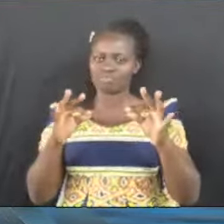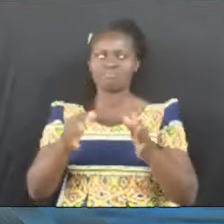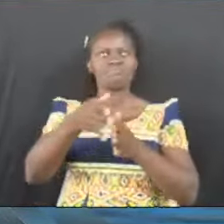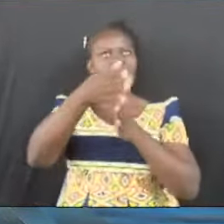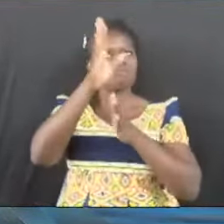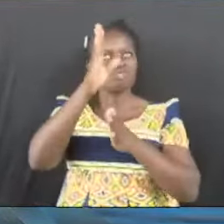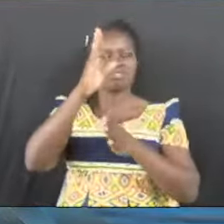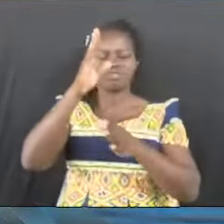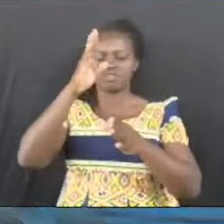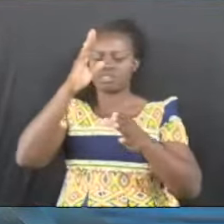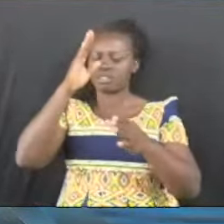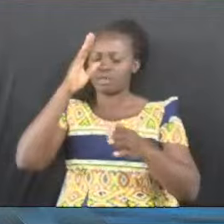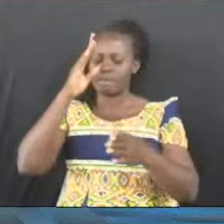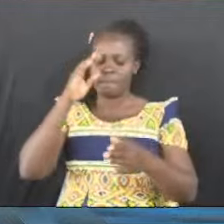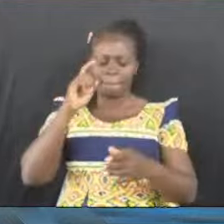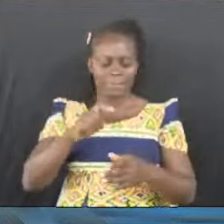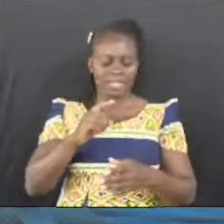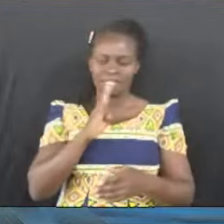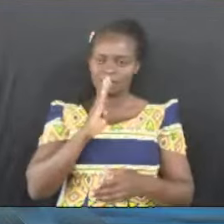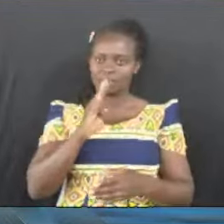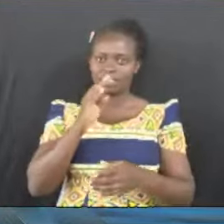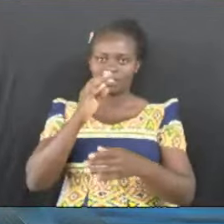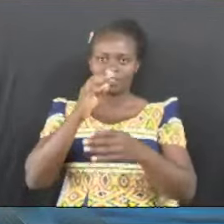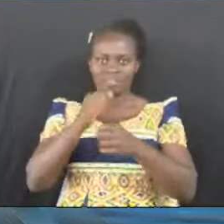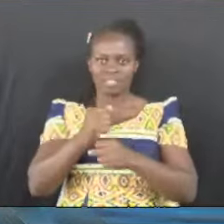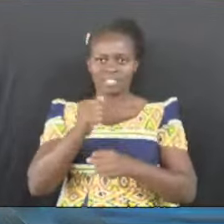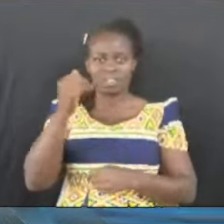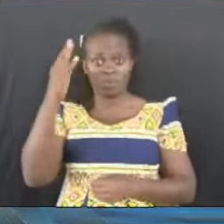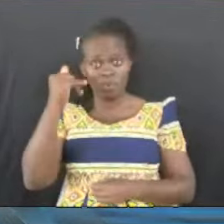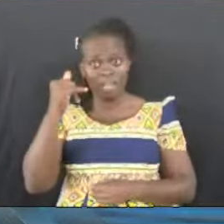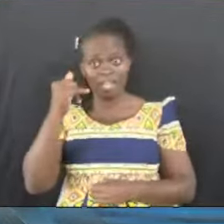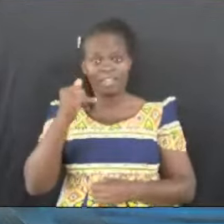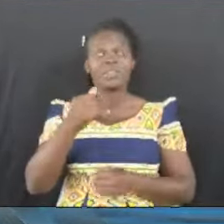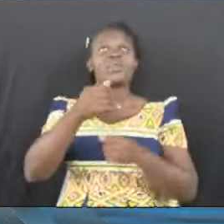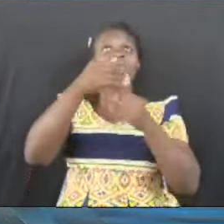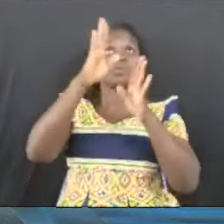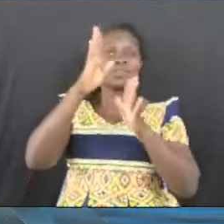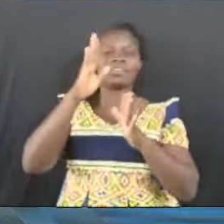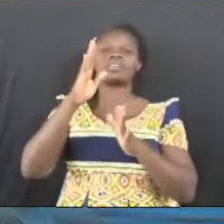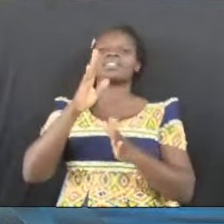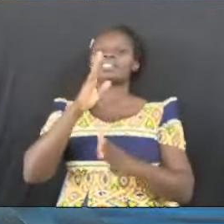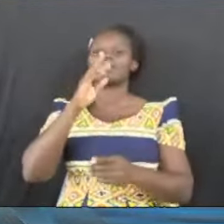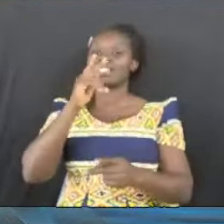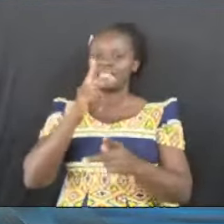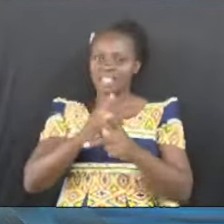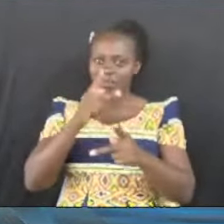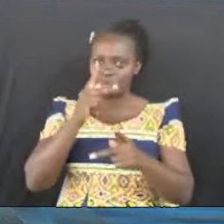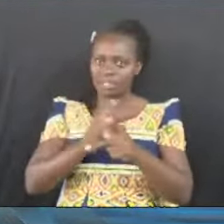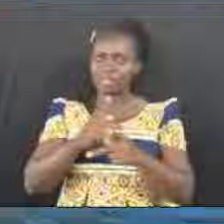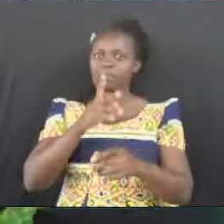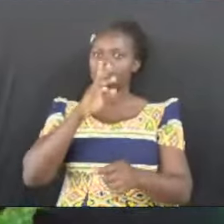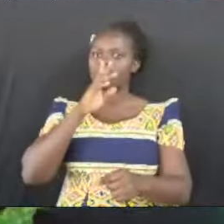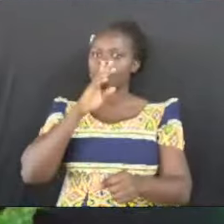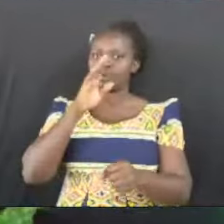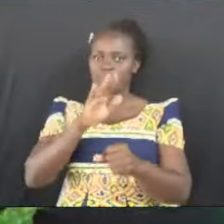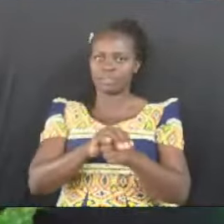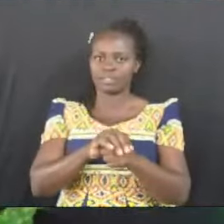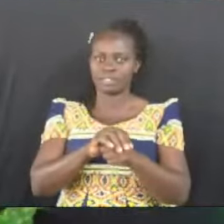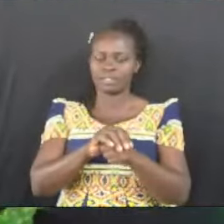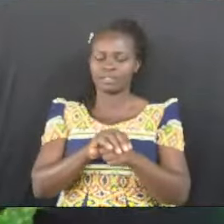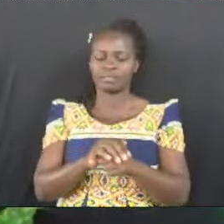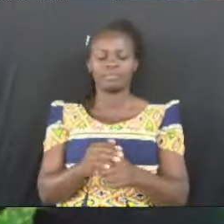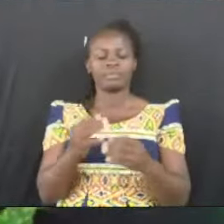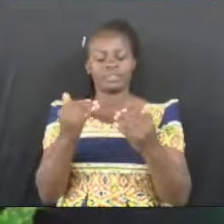God keeps his promises. I think the message was clear and powerful. Now,